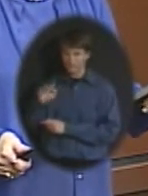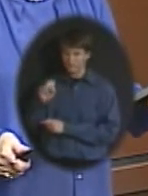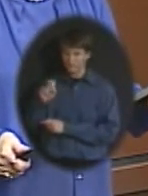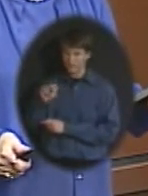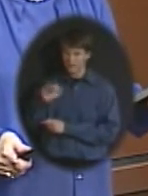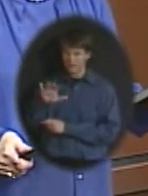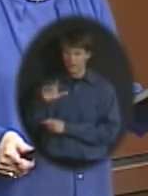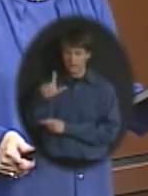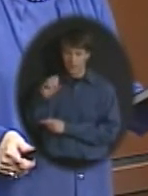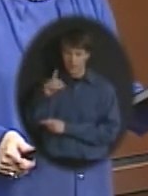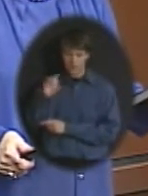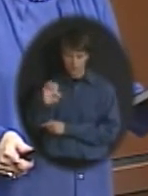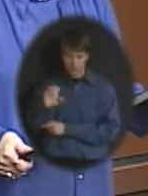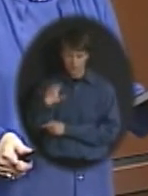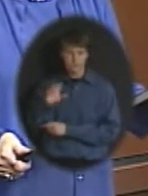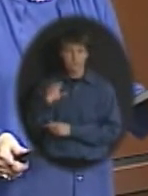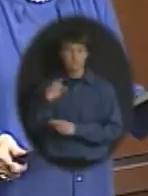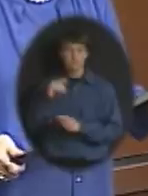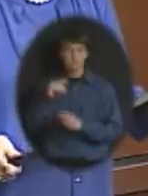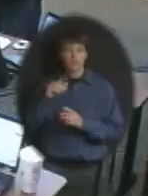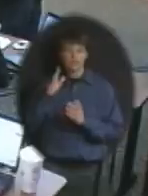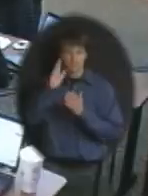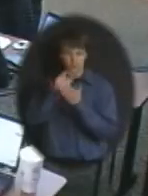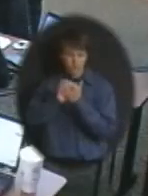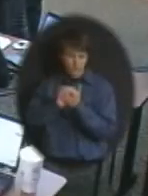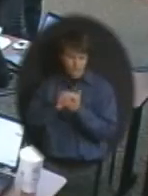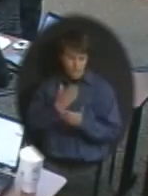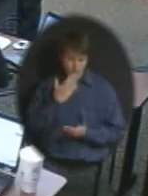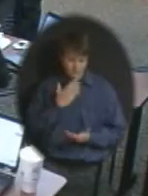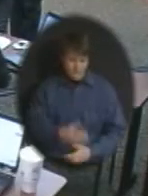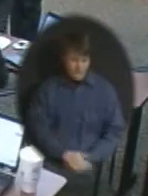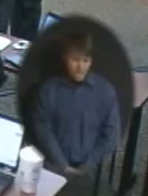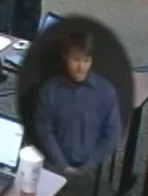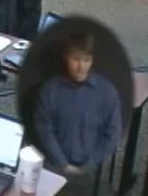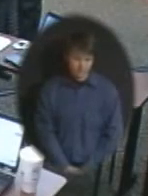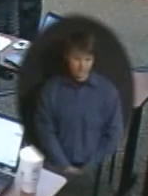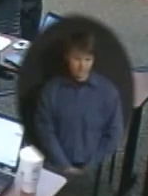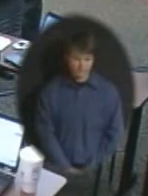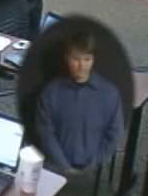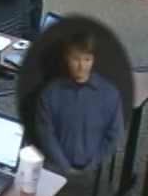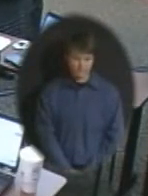and Sons of the Union Soldiers of the Civil War. Congratulations.